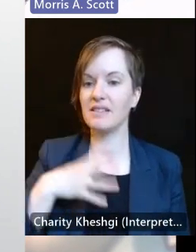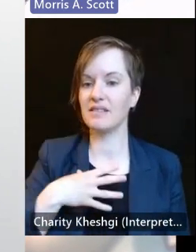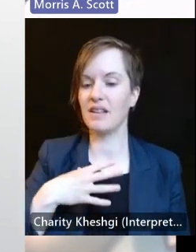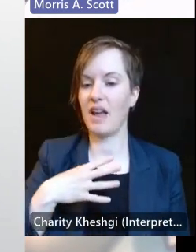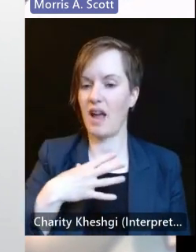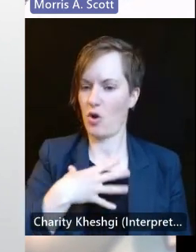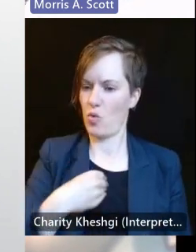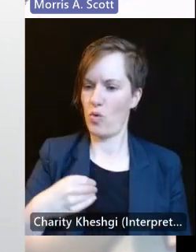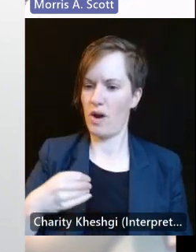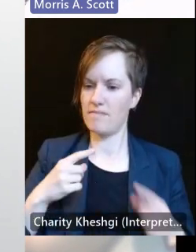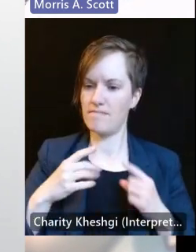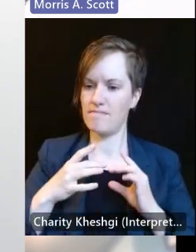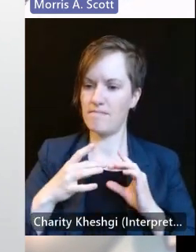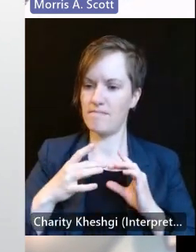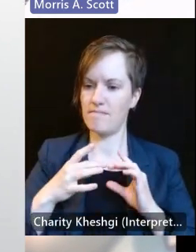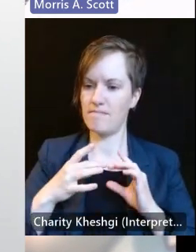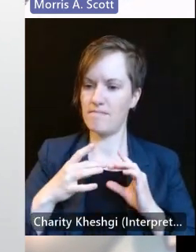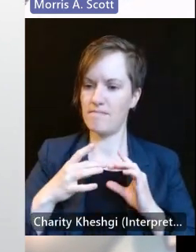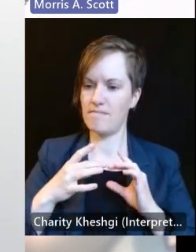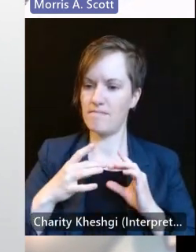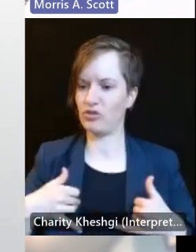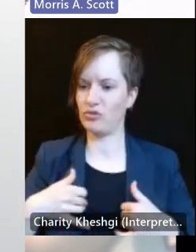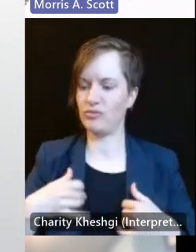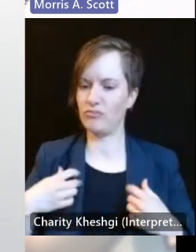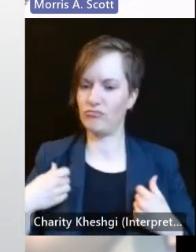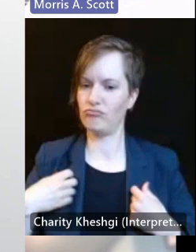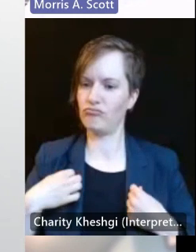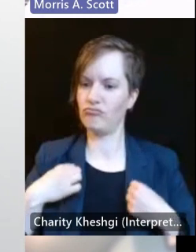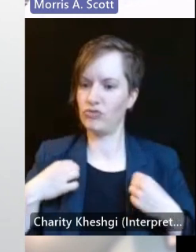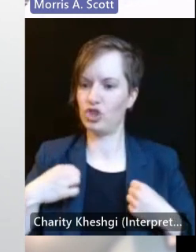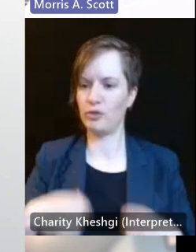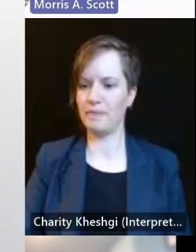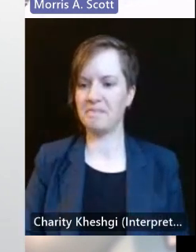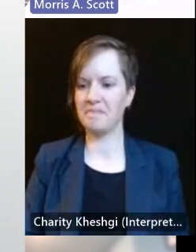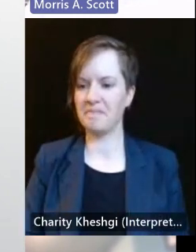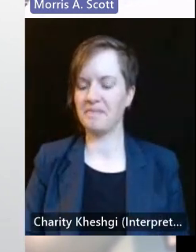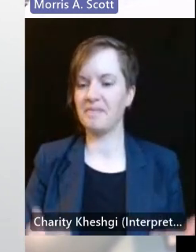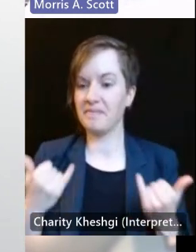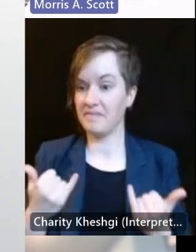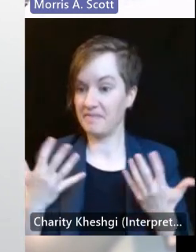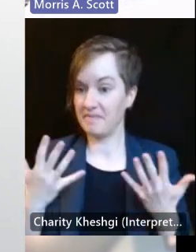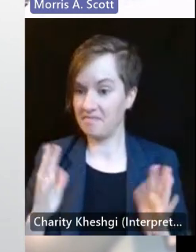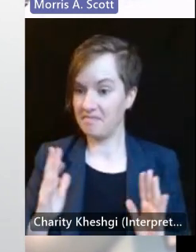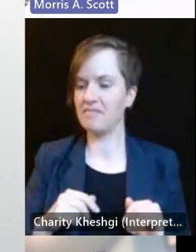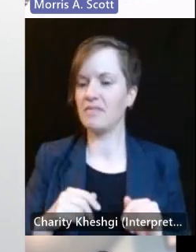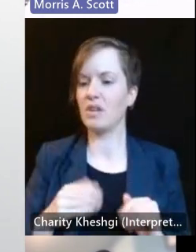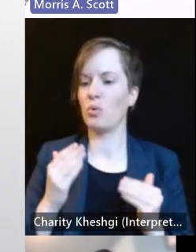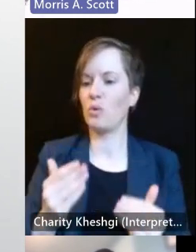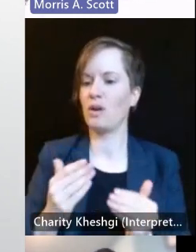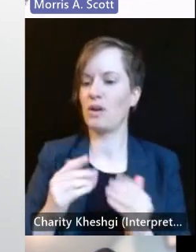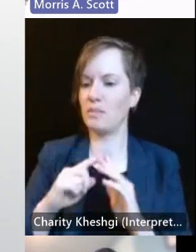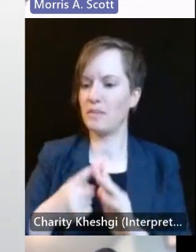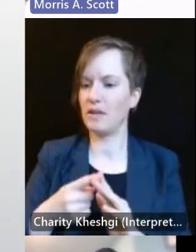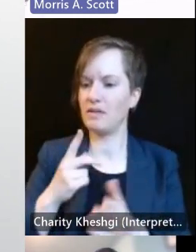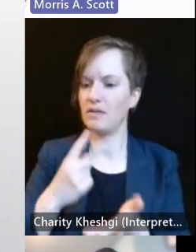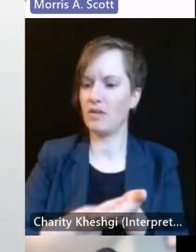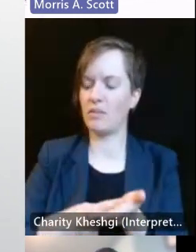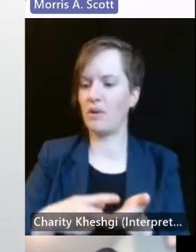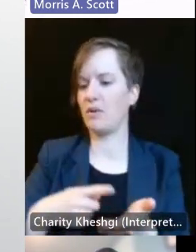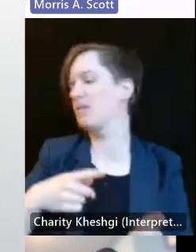that, let's begin with talking about Disability Rights Pennsylvania. On slide 2, please.